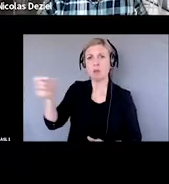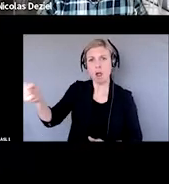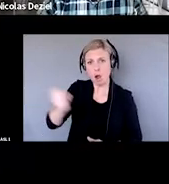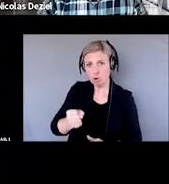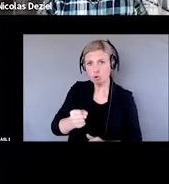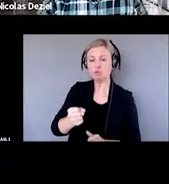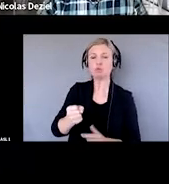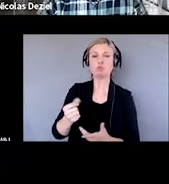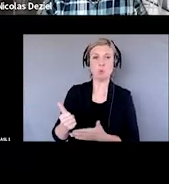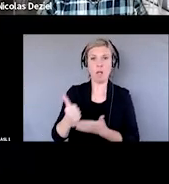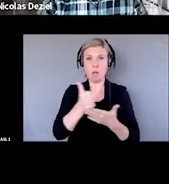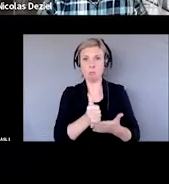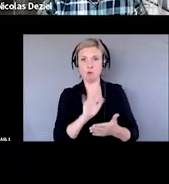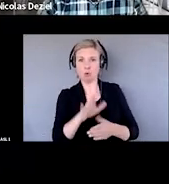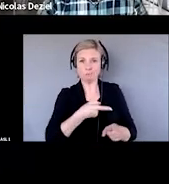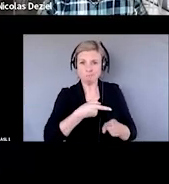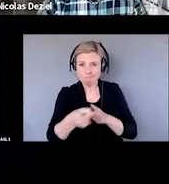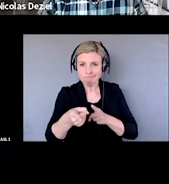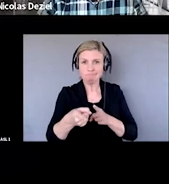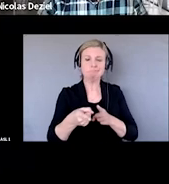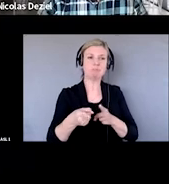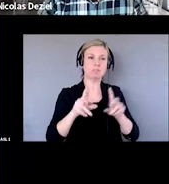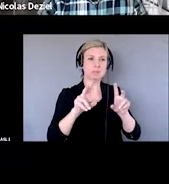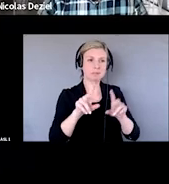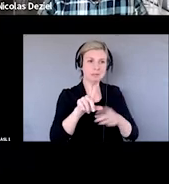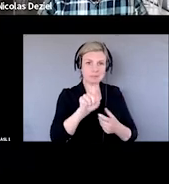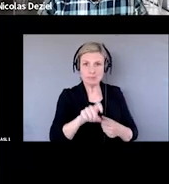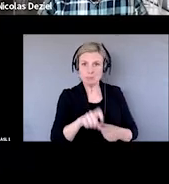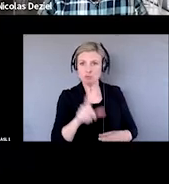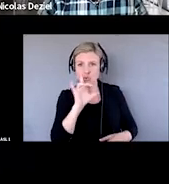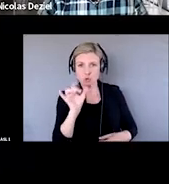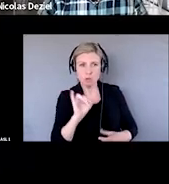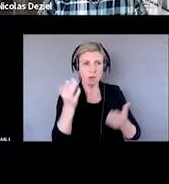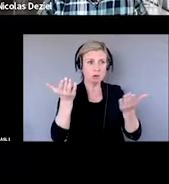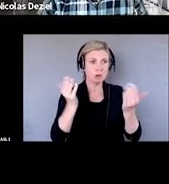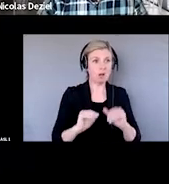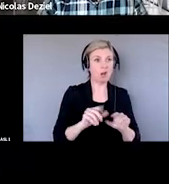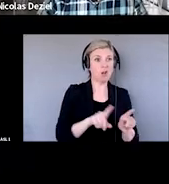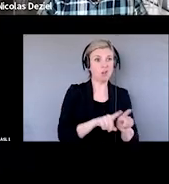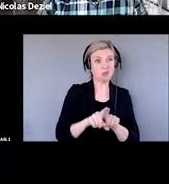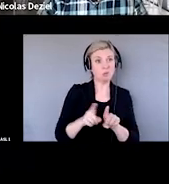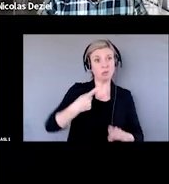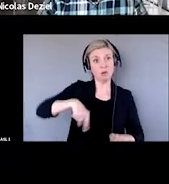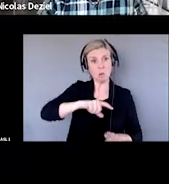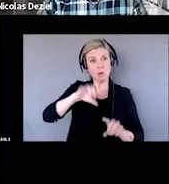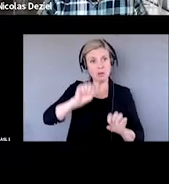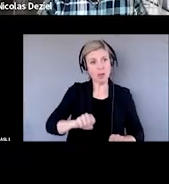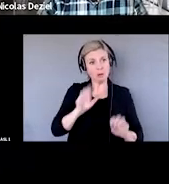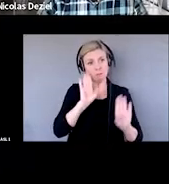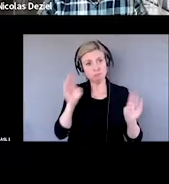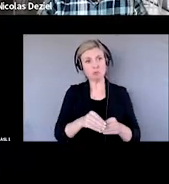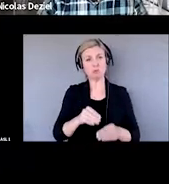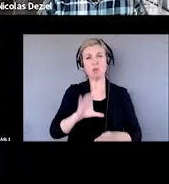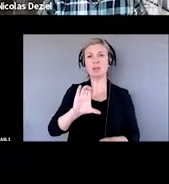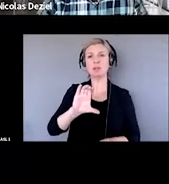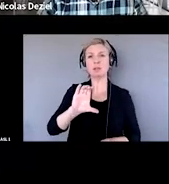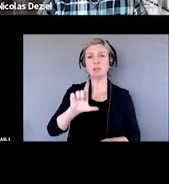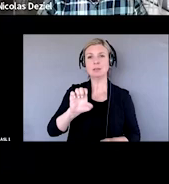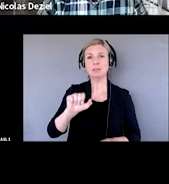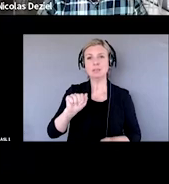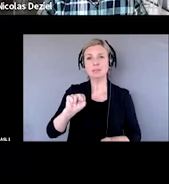very specific industry sectors, such as clean tech, software, for example, and standards.